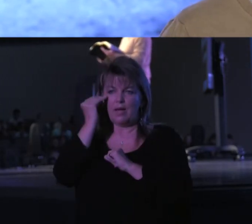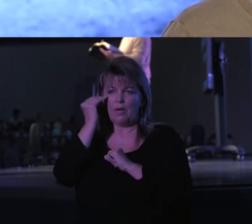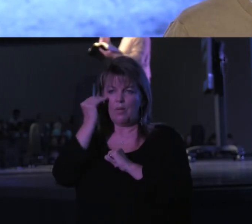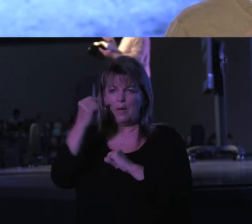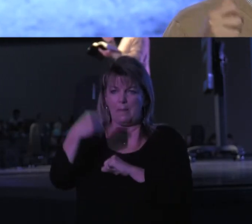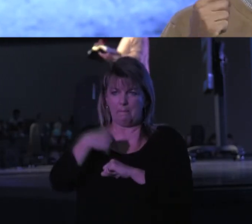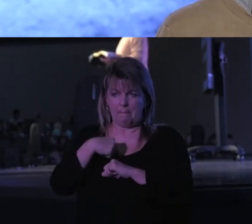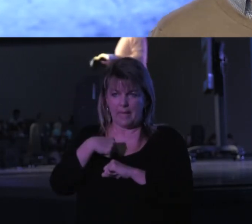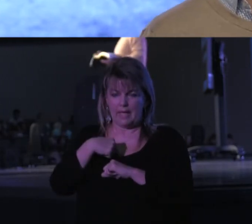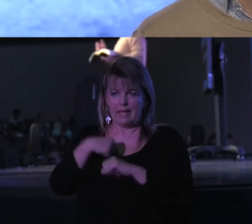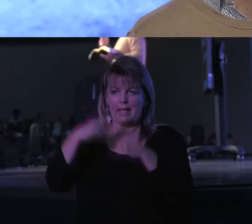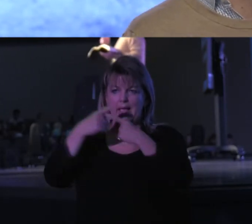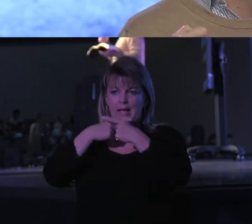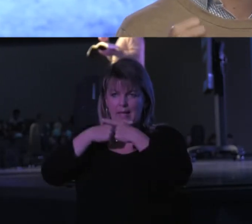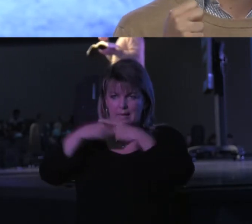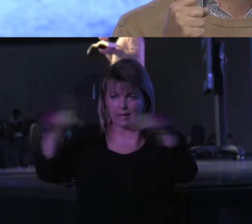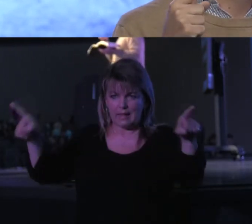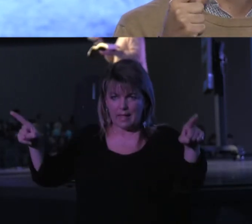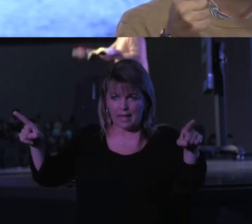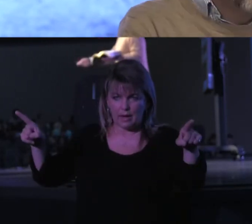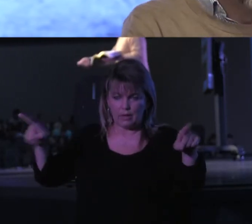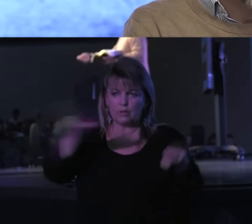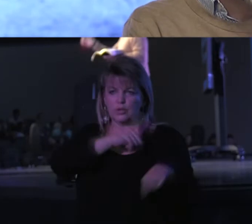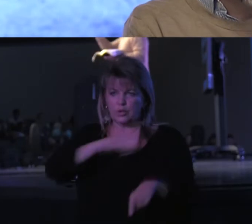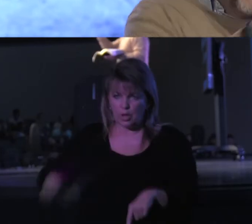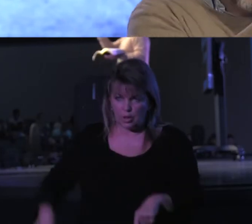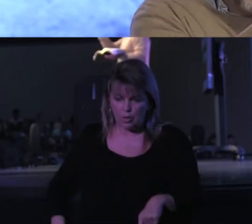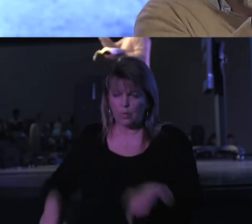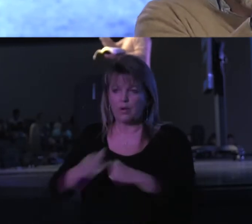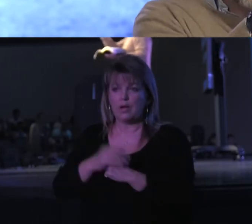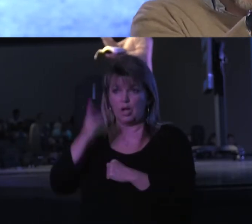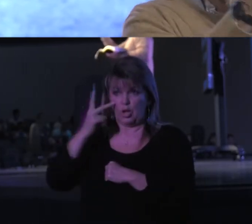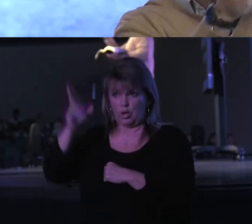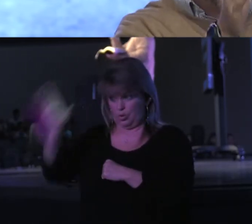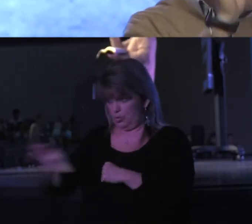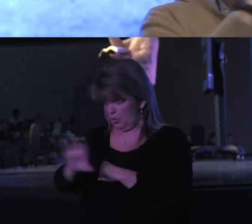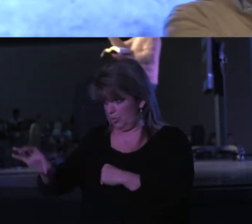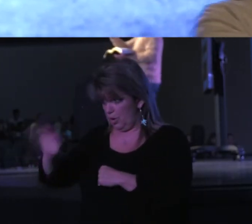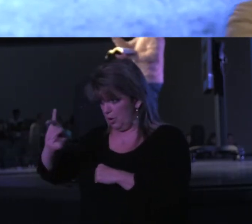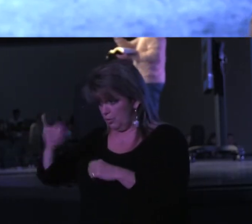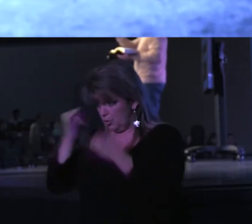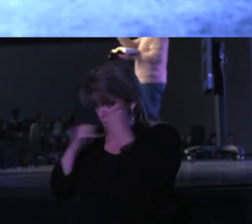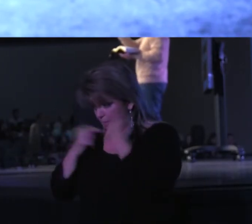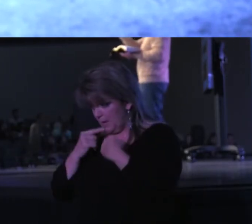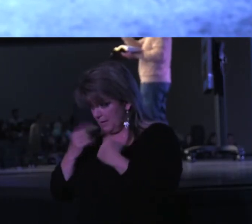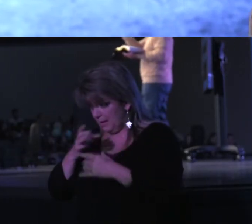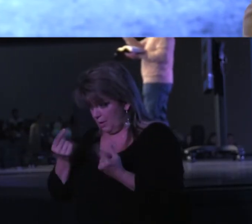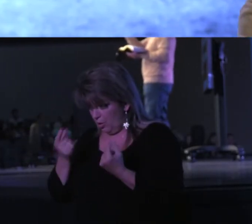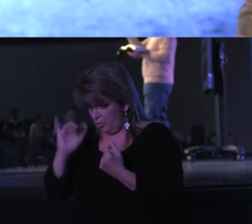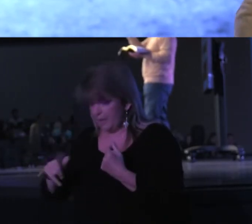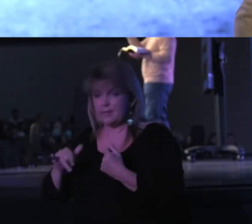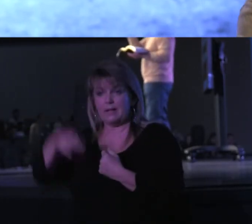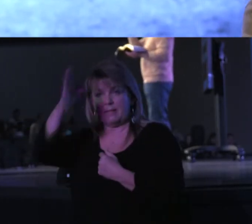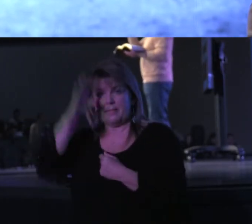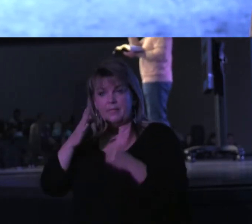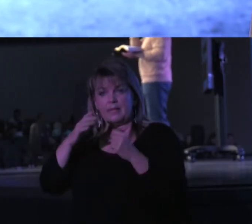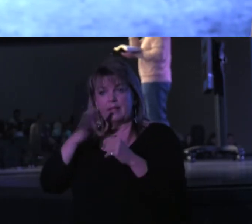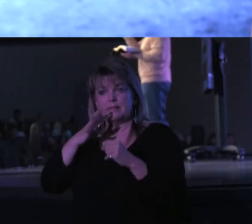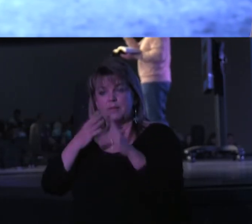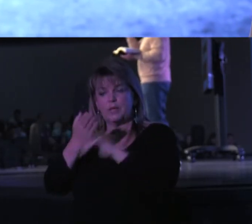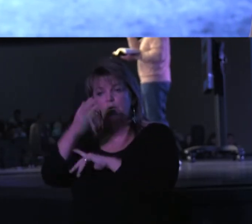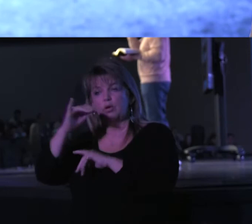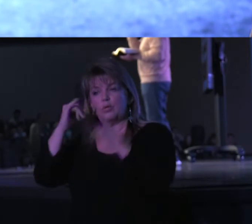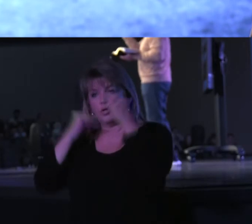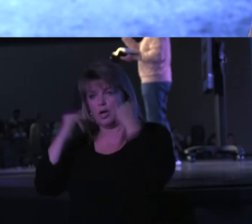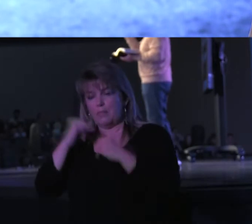me, declares the Lord. You see the cross? Jeremiah says this is what they do, and then God speaks through Jeremiah, and they